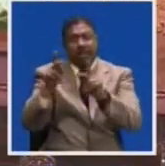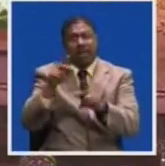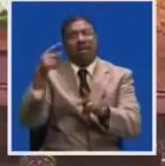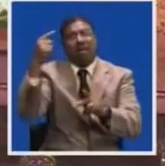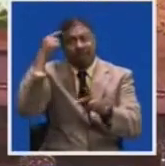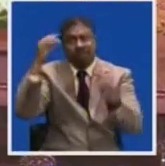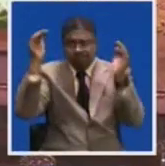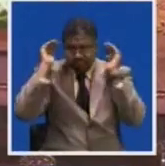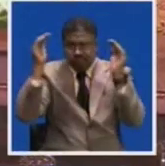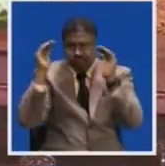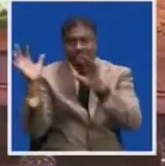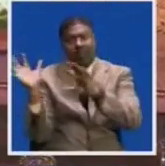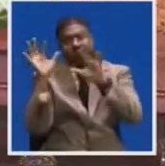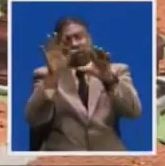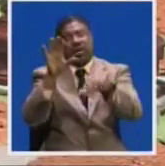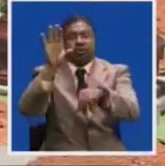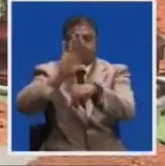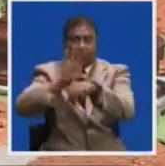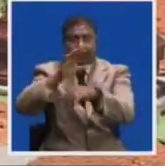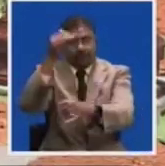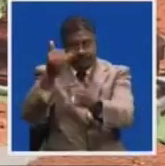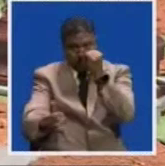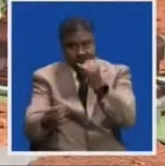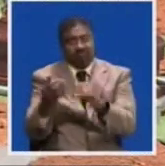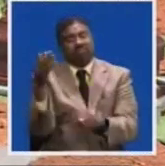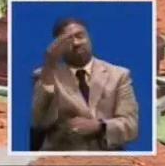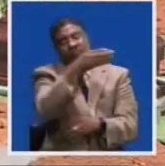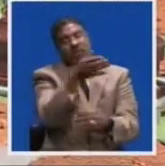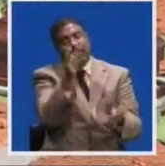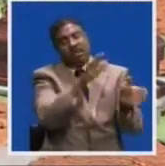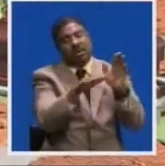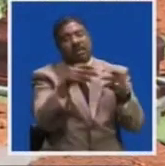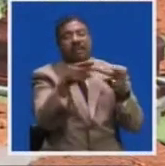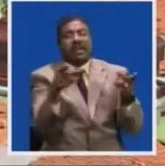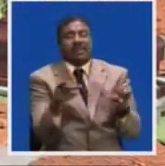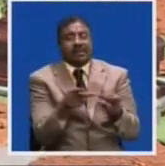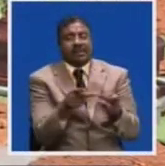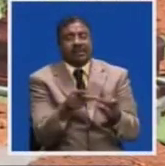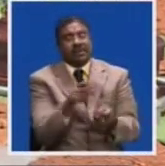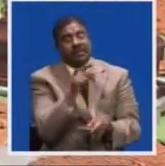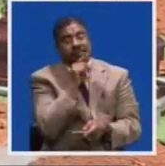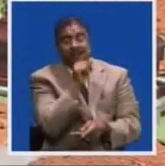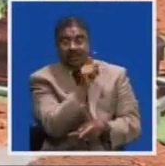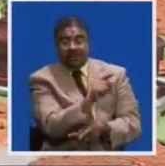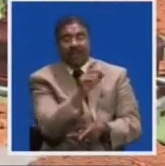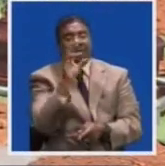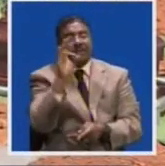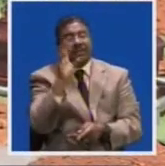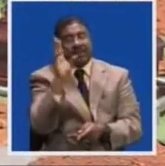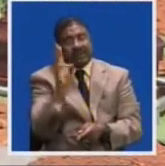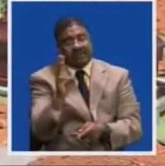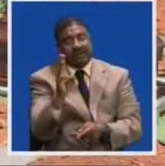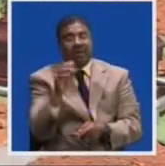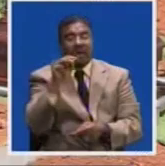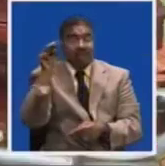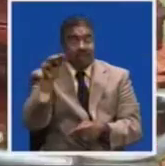officials, attended the church service before proceeding to Memorial Park for burial. Mr. Mwansa, aged 76, died in the early hours